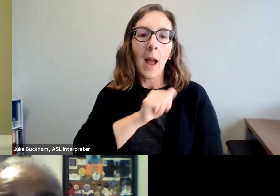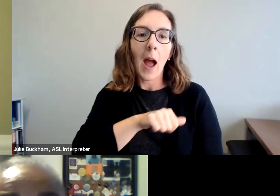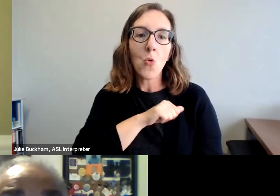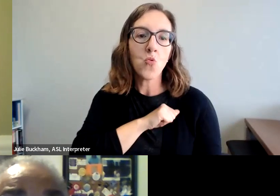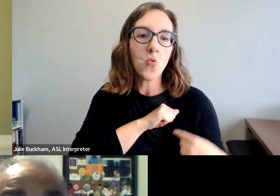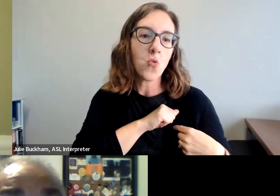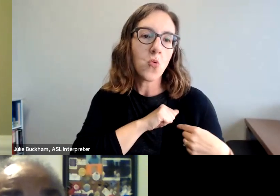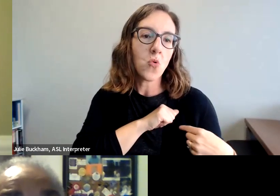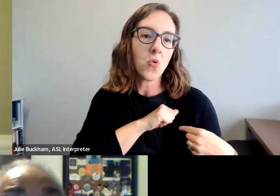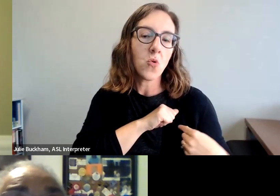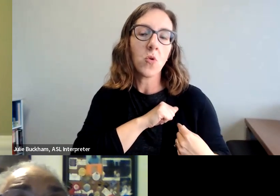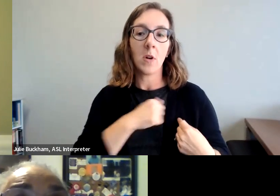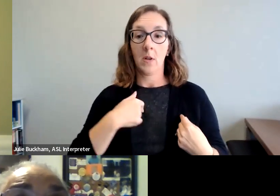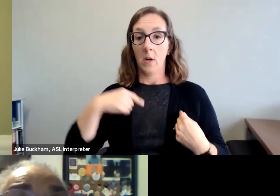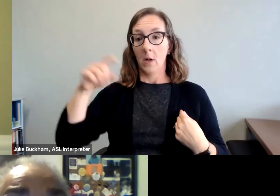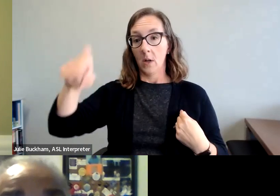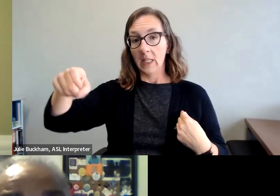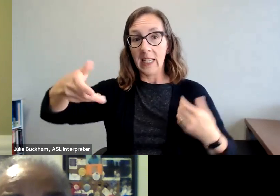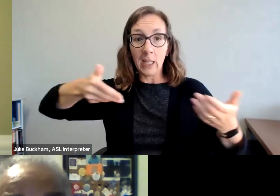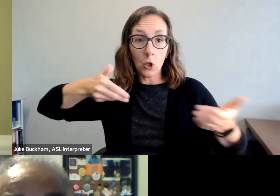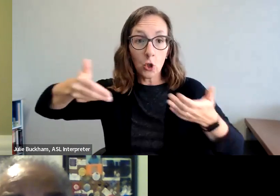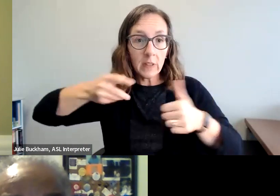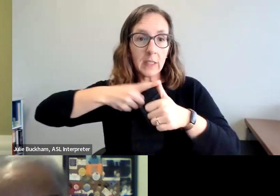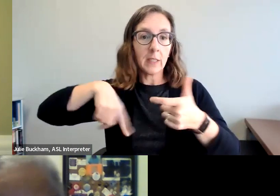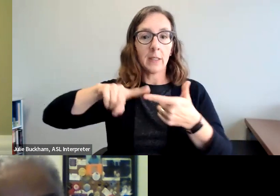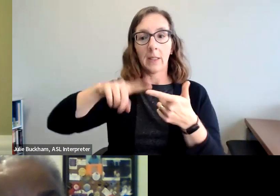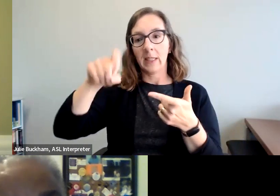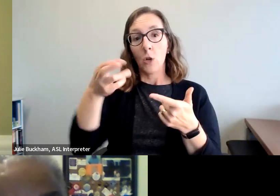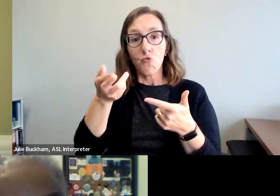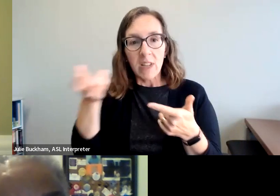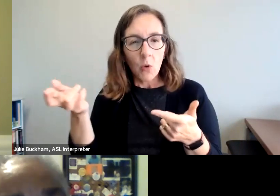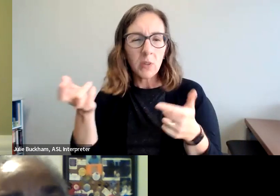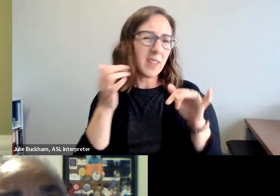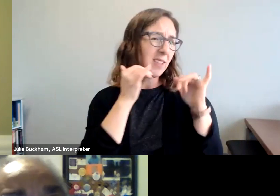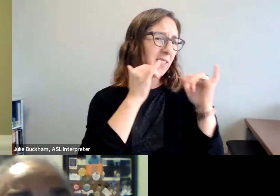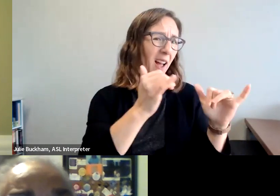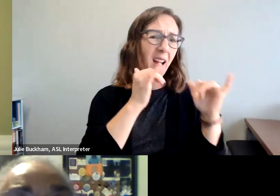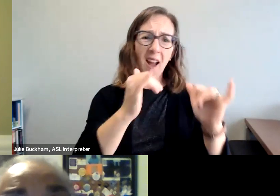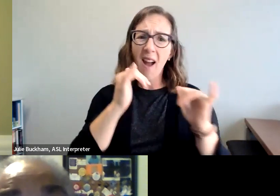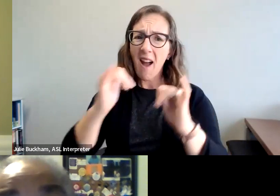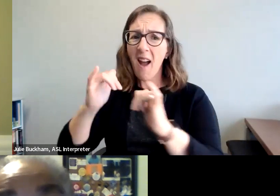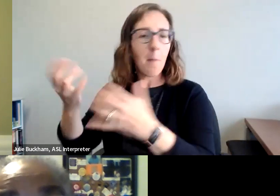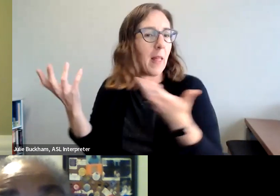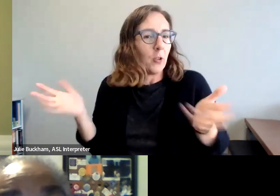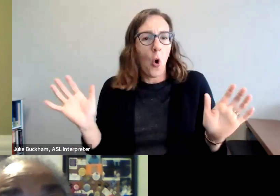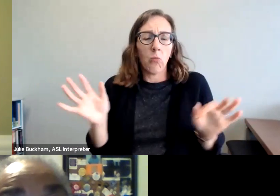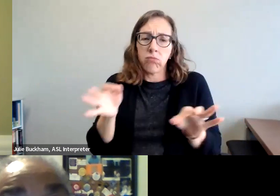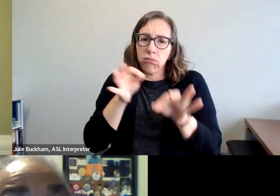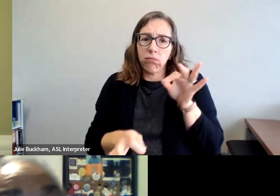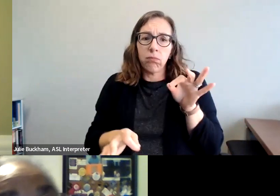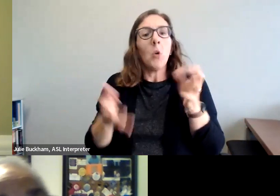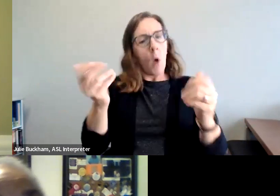we need is services and resources like everybody else. And it wanted to be